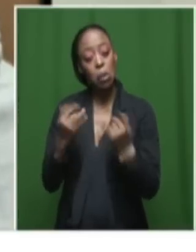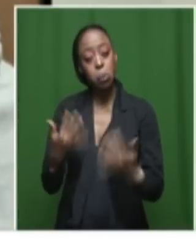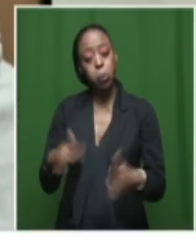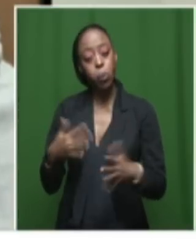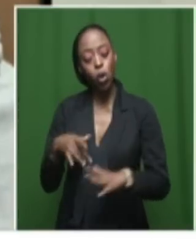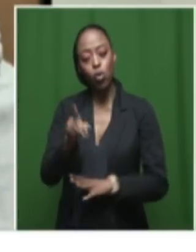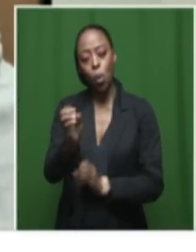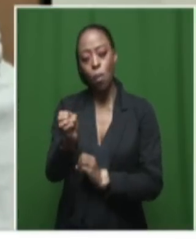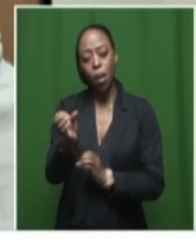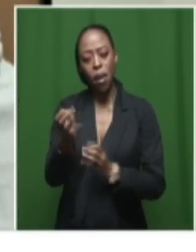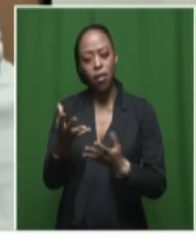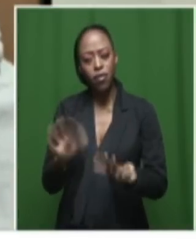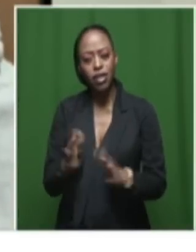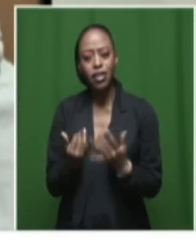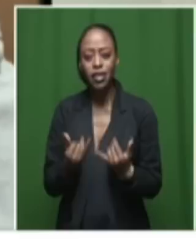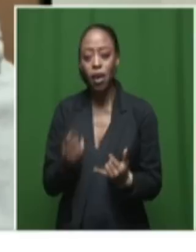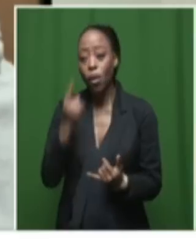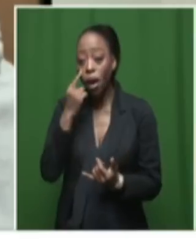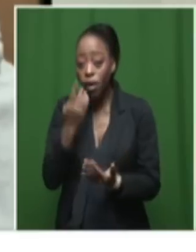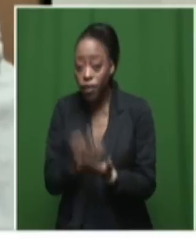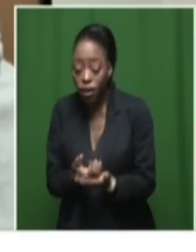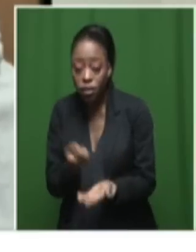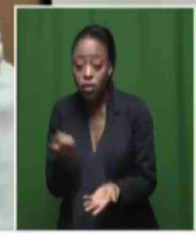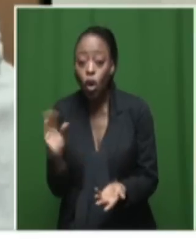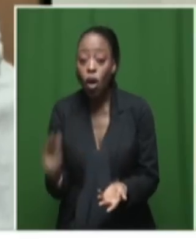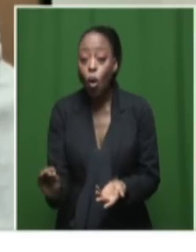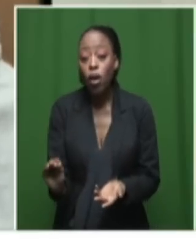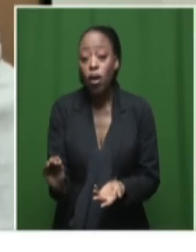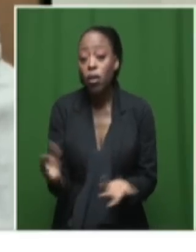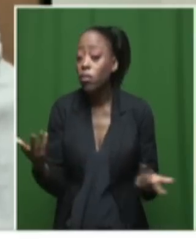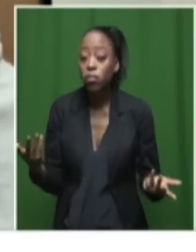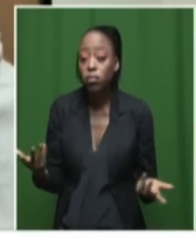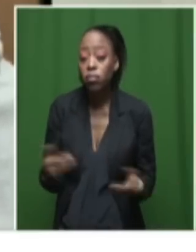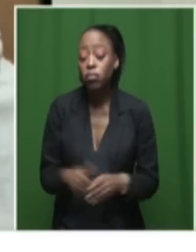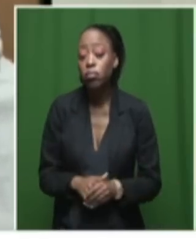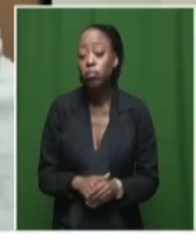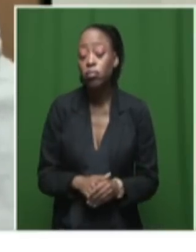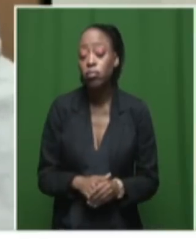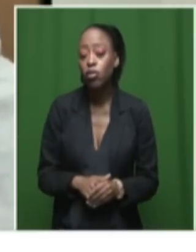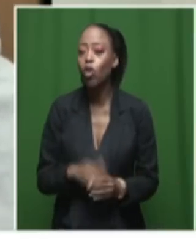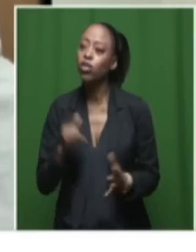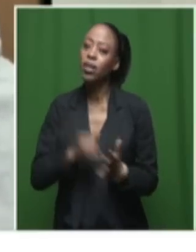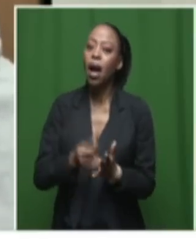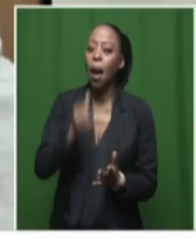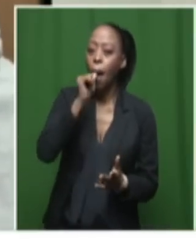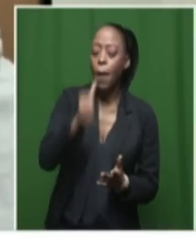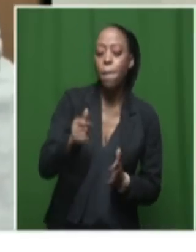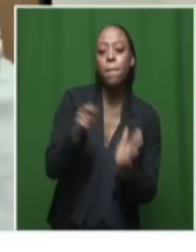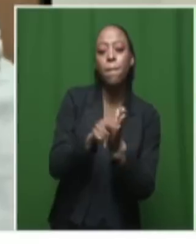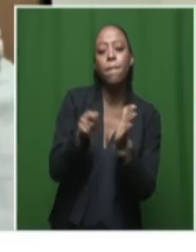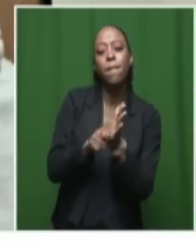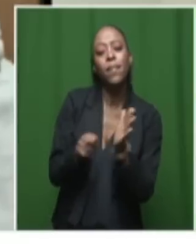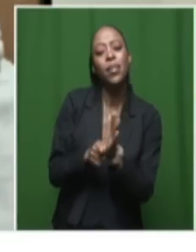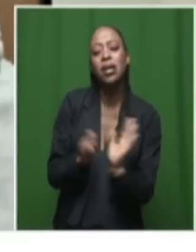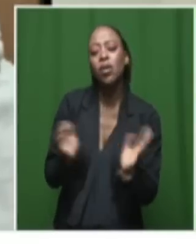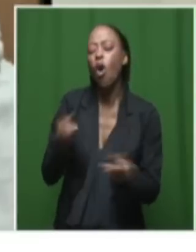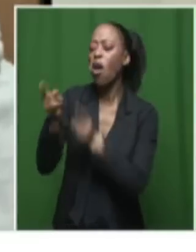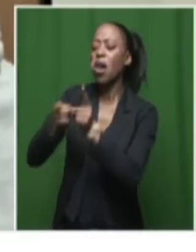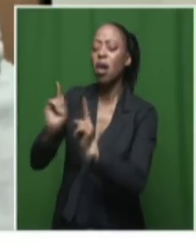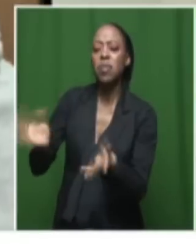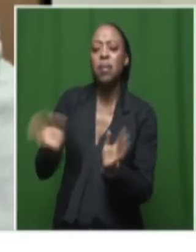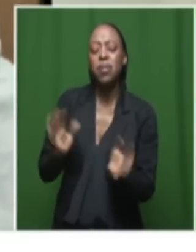make. So in terms of evidence, what sort of evidence do you have to basically back up these